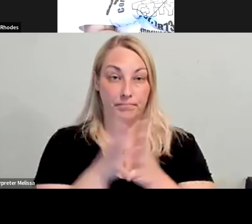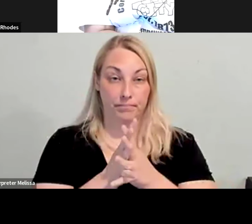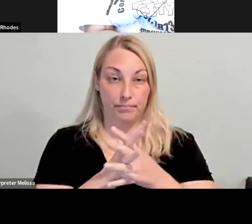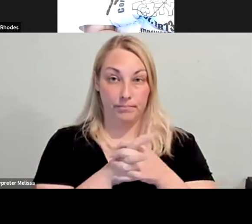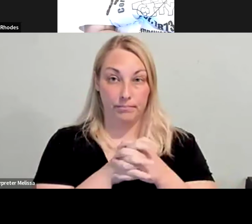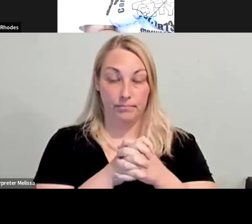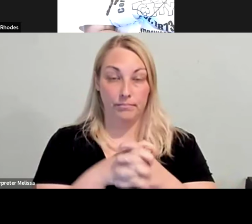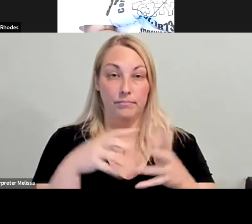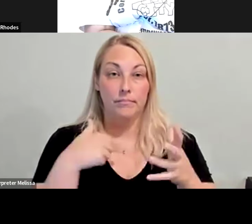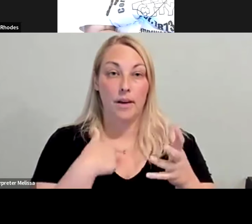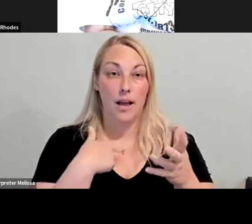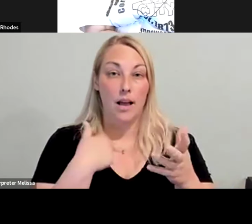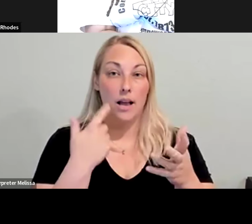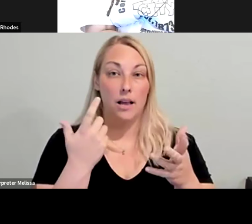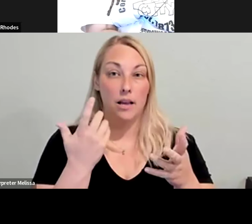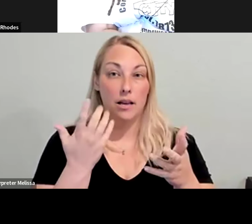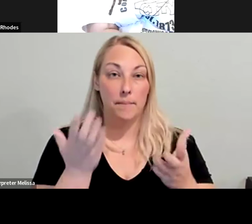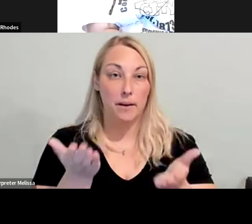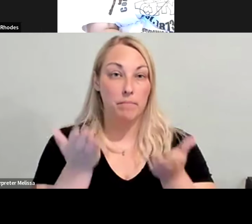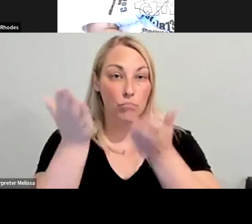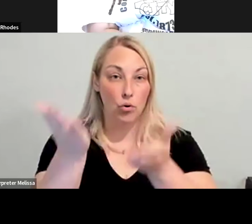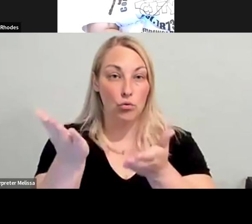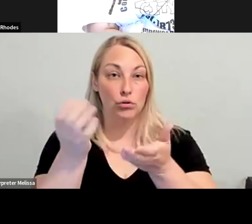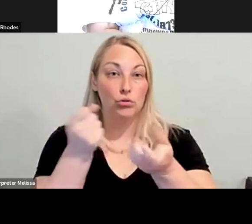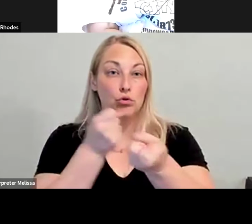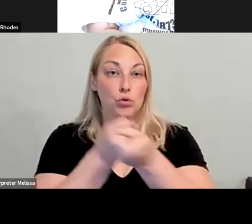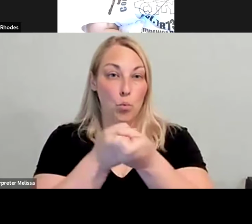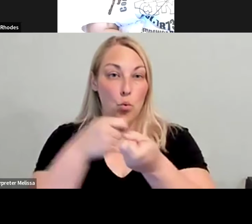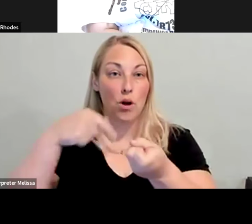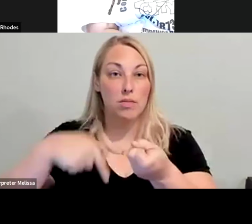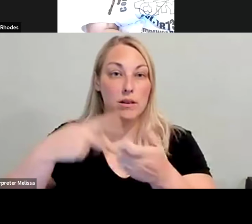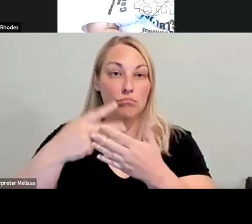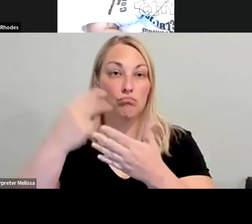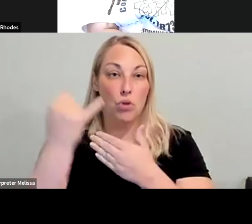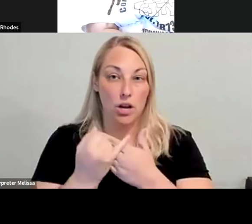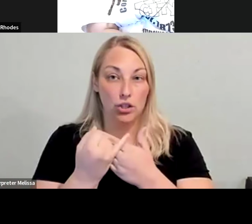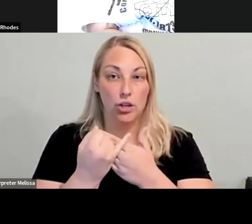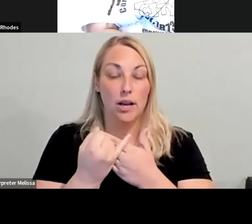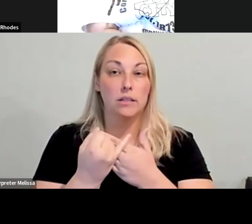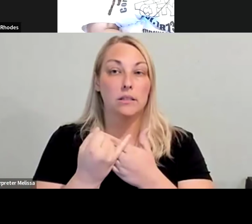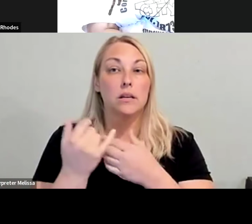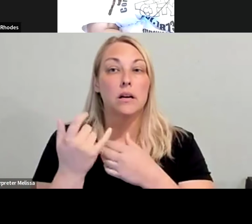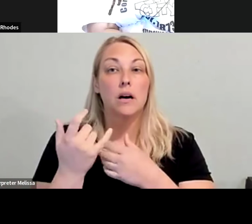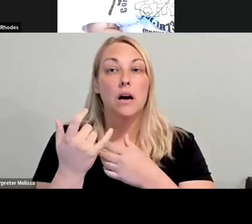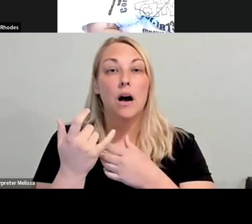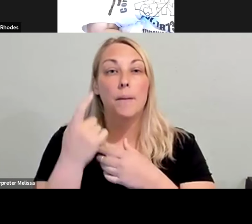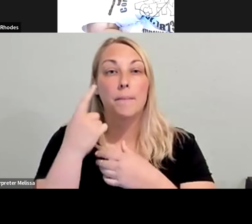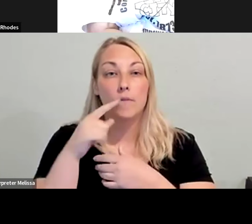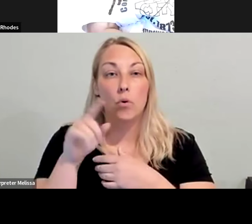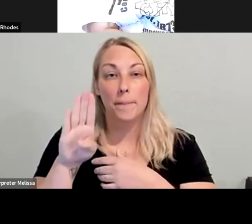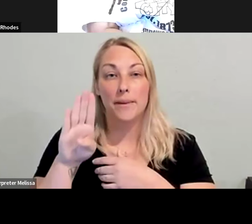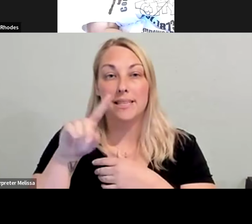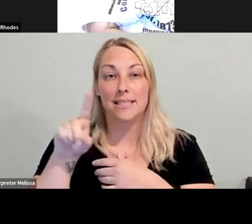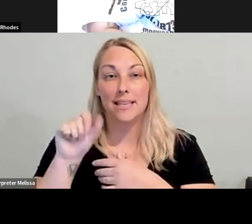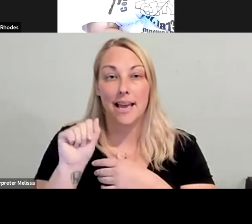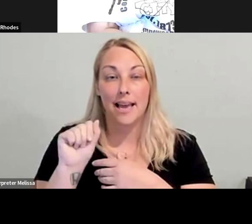I make a motion. I move that we support this project presenting for BZA